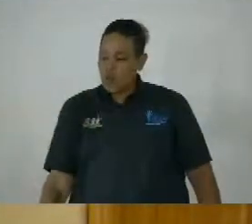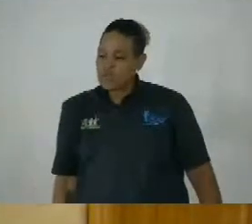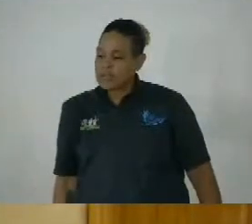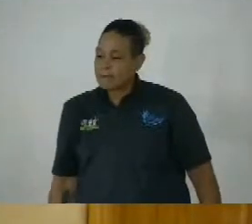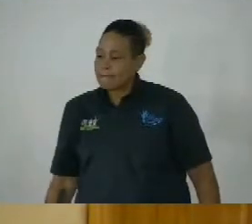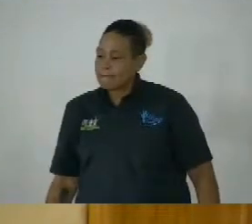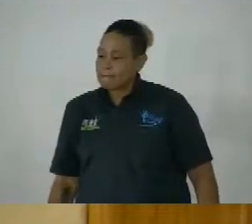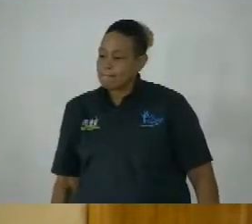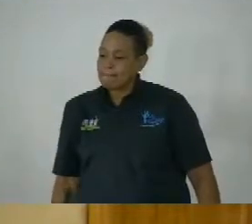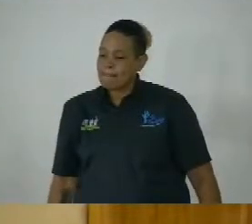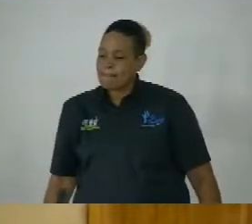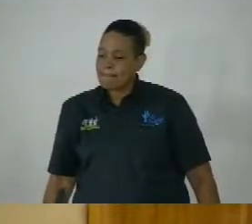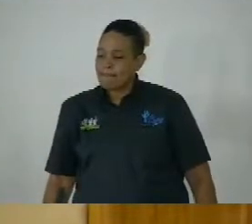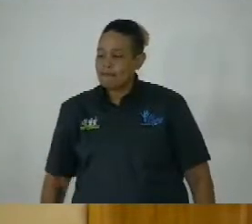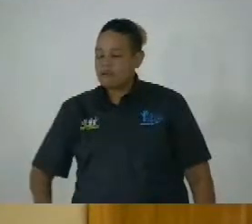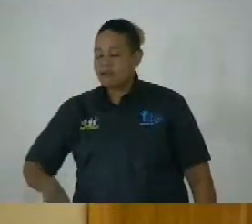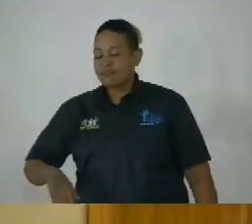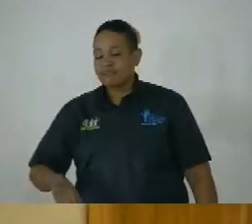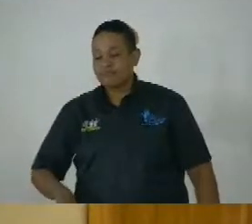let's go back,